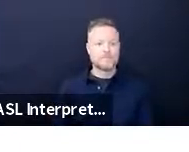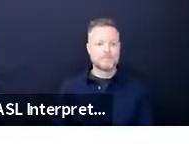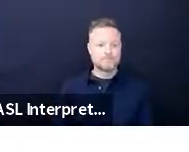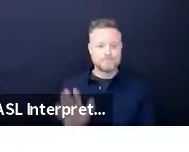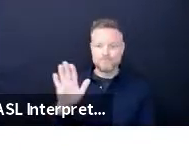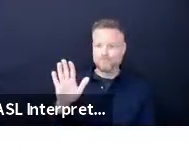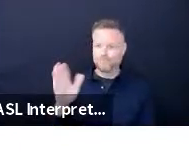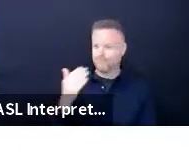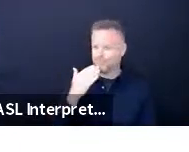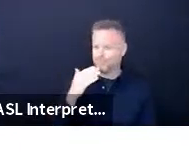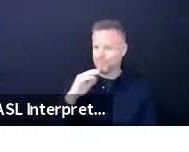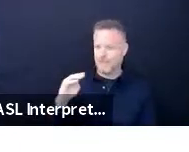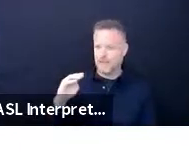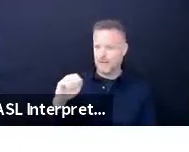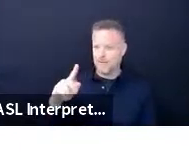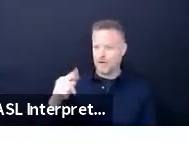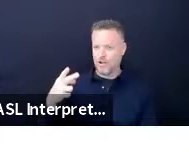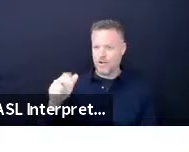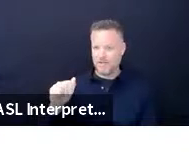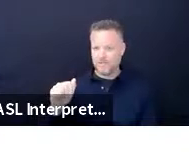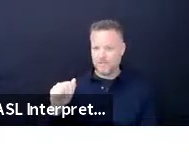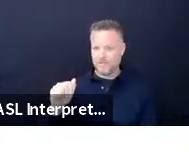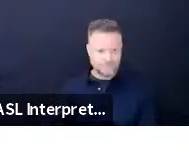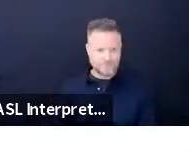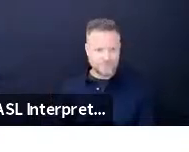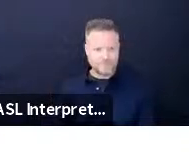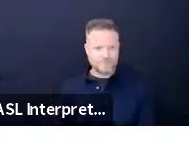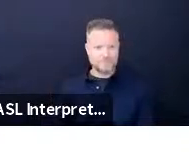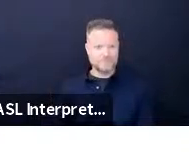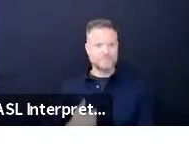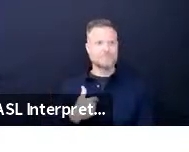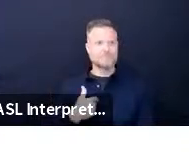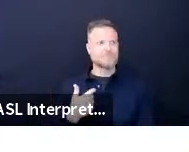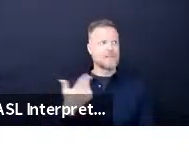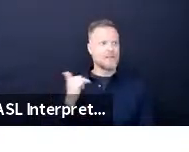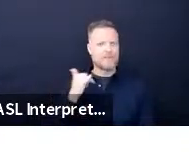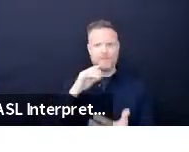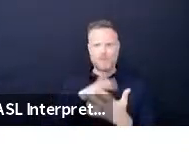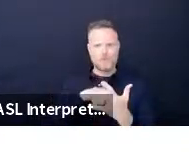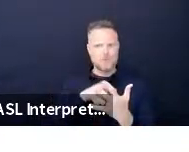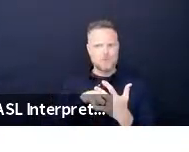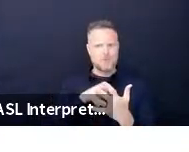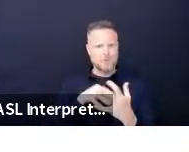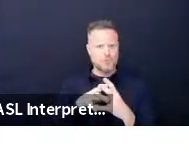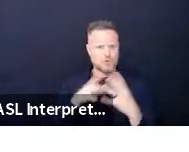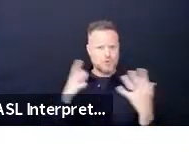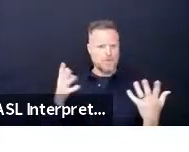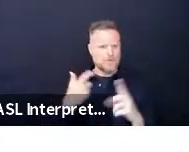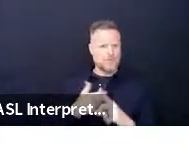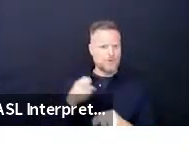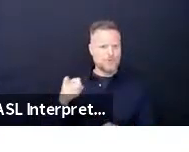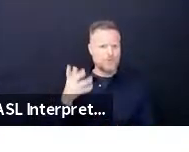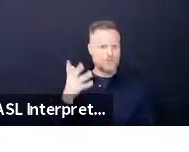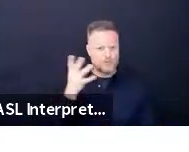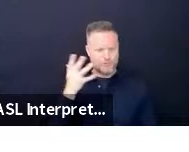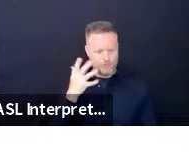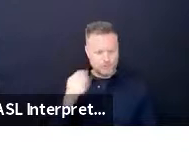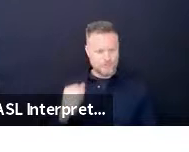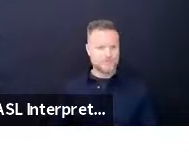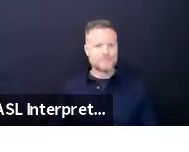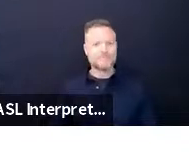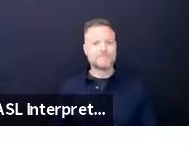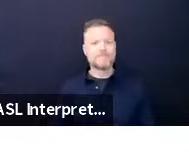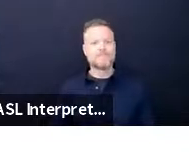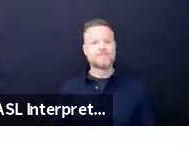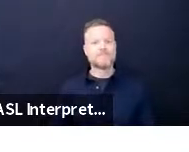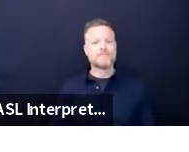Wonderful. Thank you, Martha. Mm-hmm. I always feel like I learned so much whenever I hear from you. So I think the 4